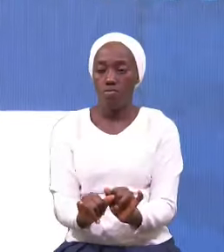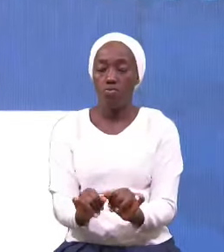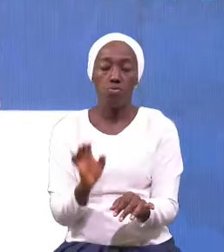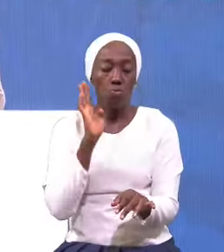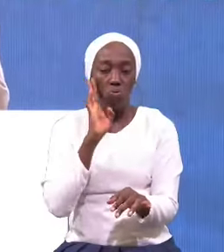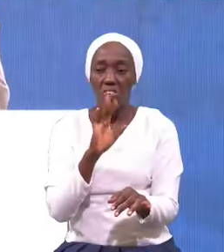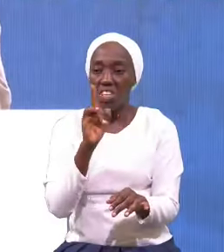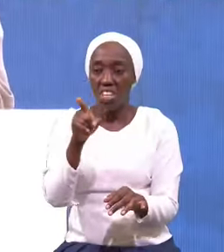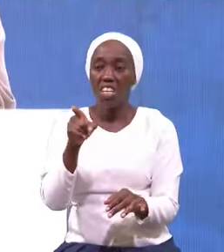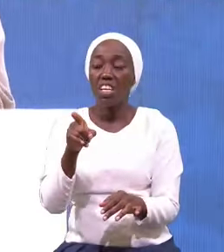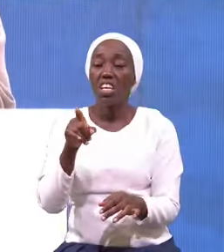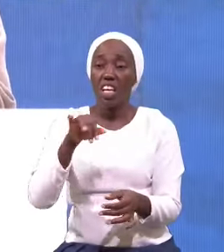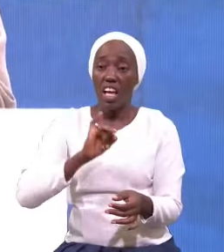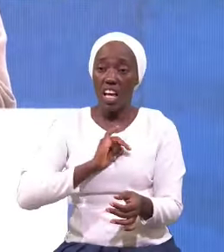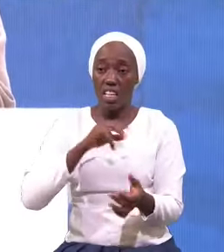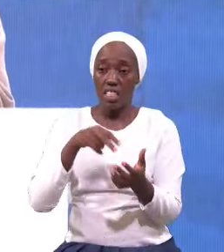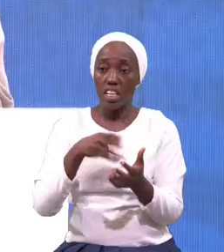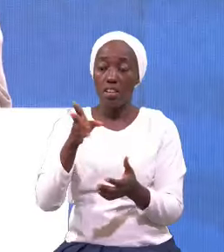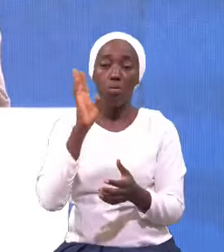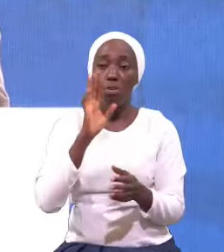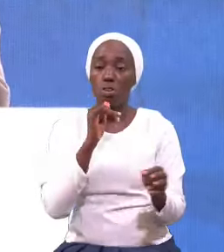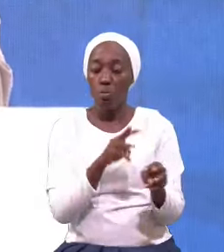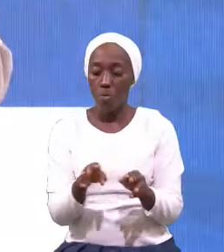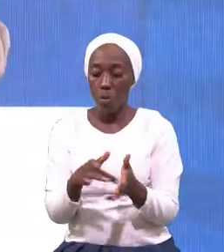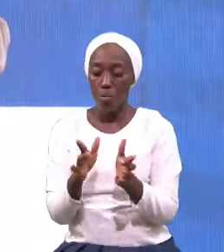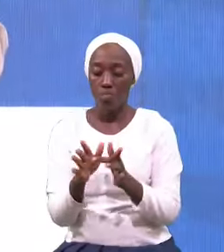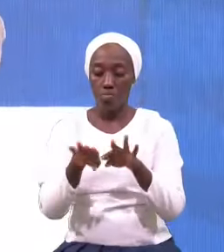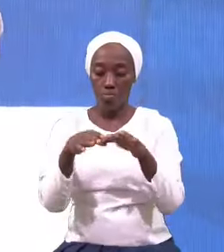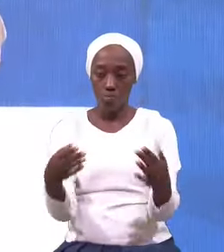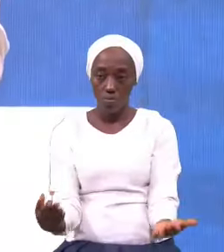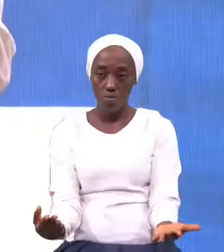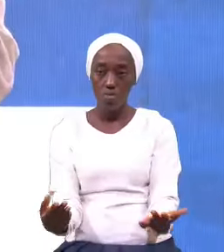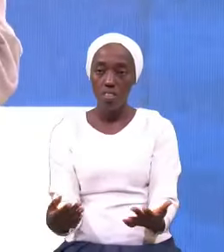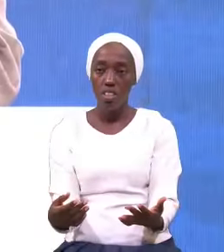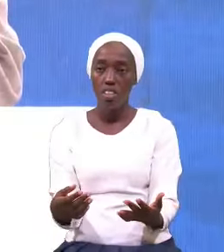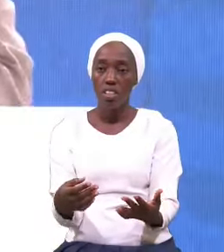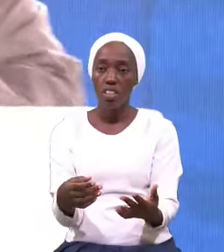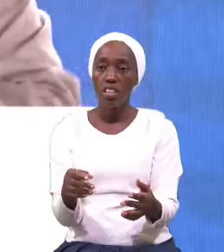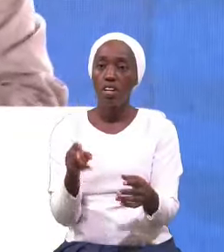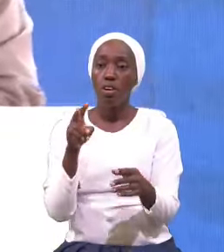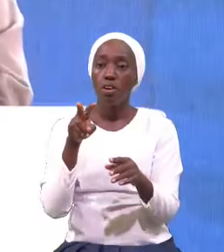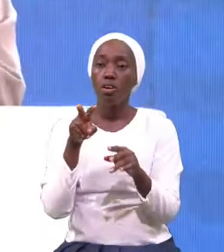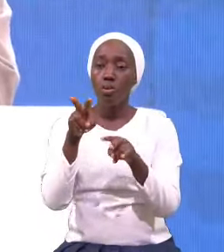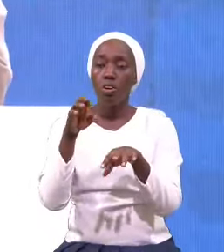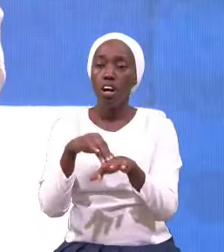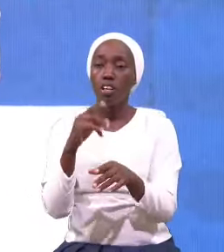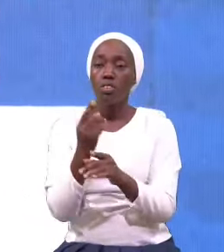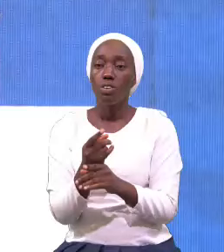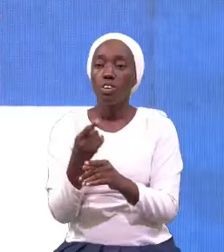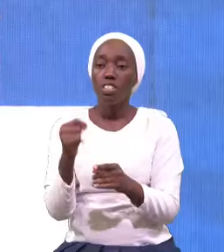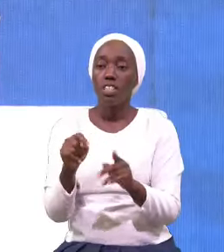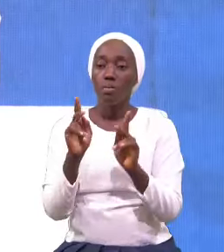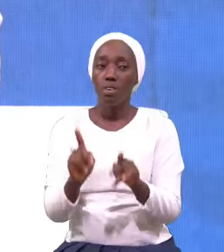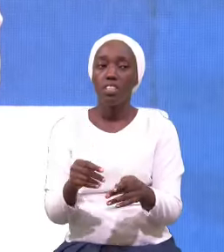move. I open the Bible. I look at just the person there in front of